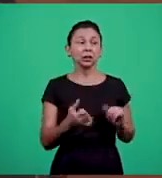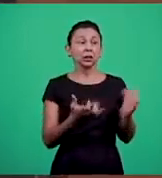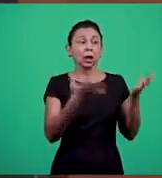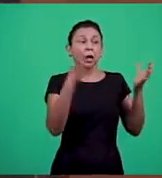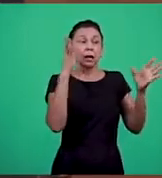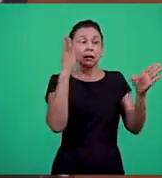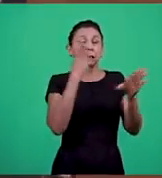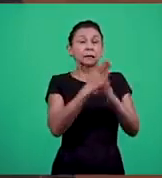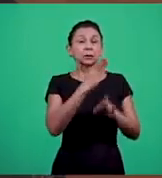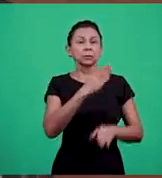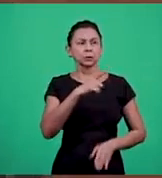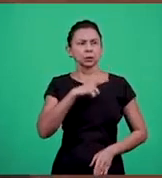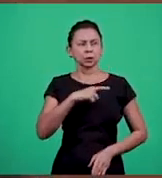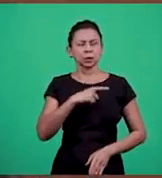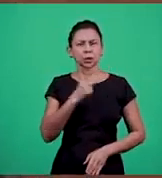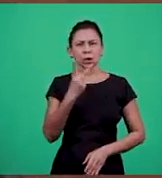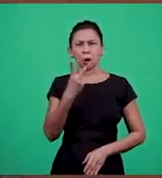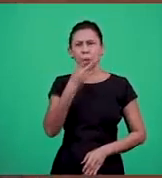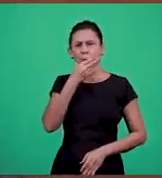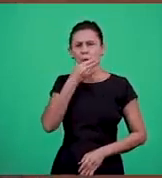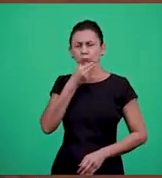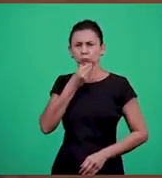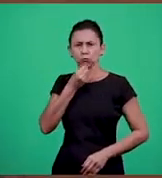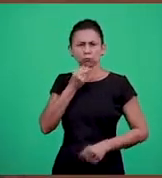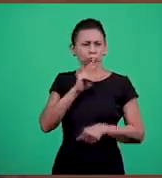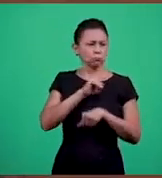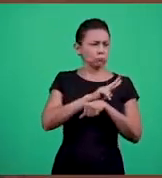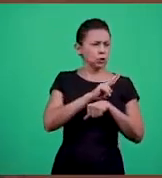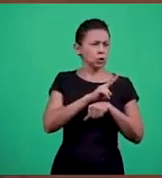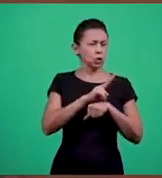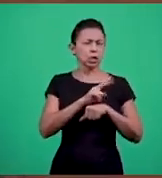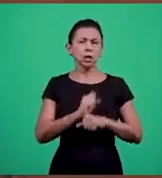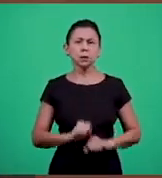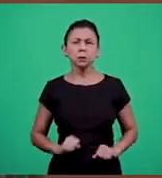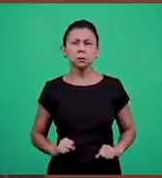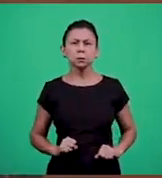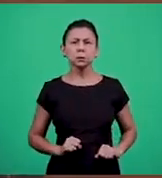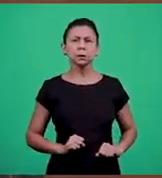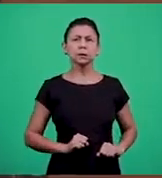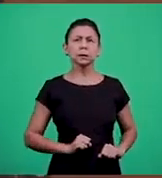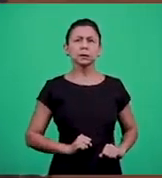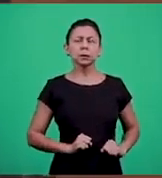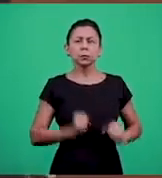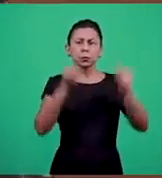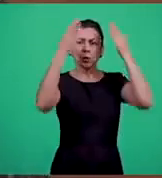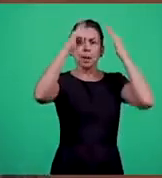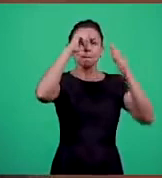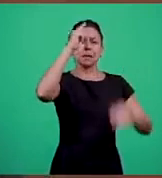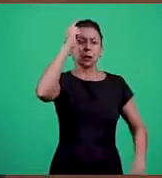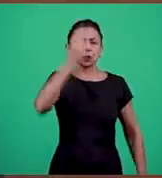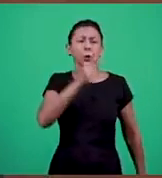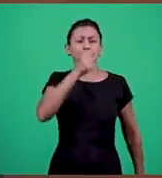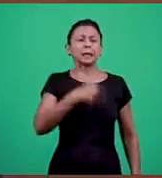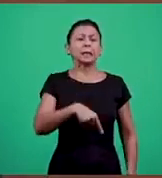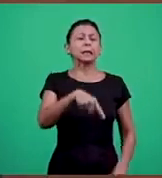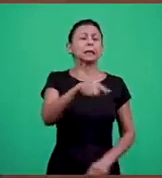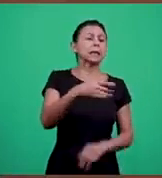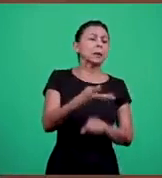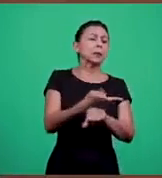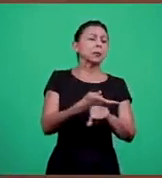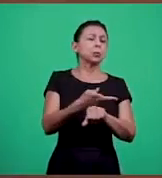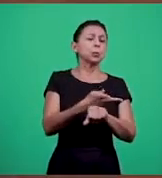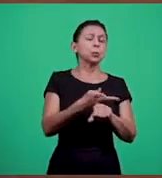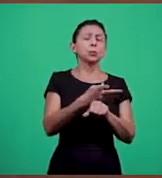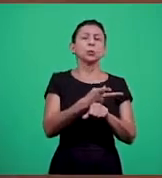And when they were there, the king of Jericho found out that there were spies there. And the king